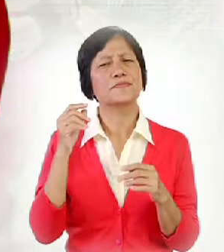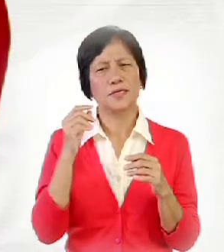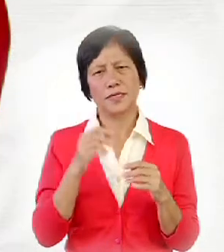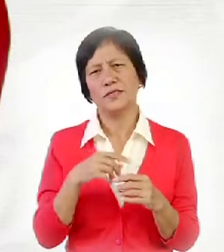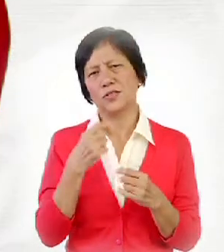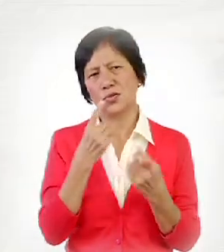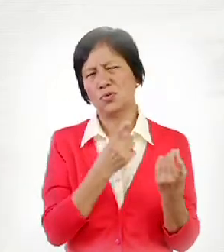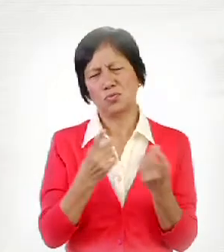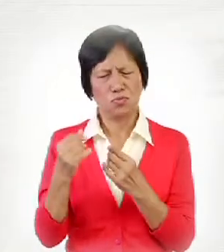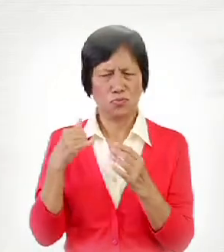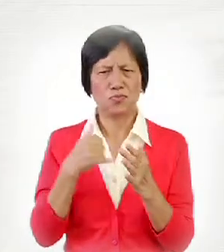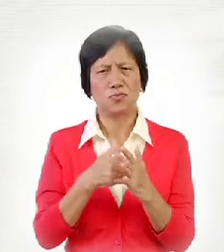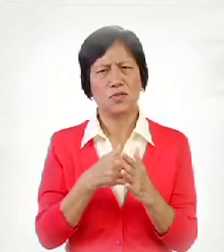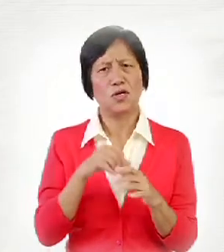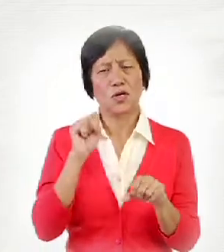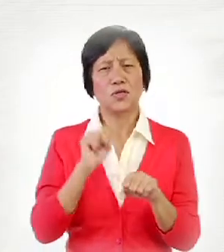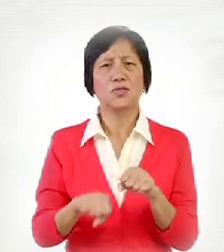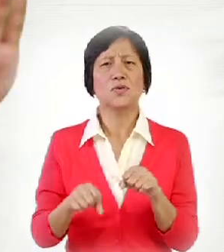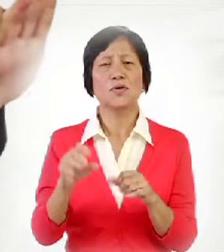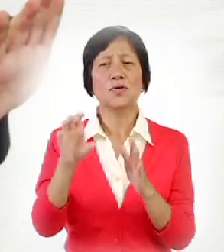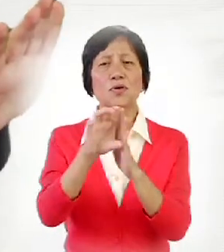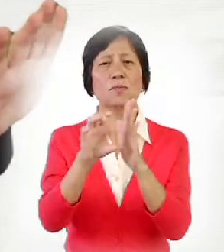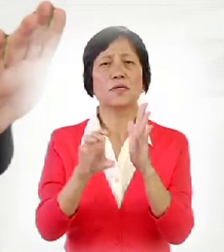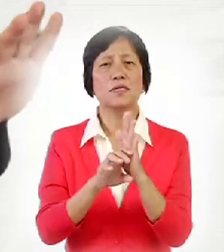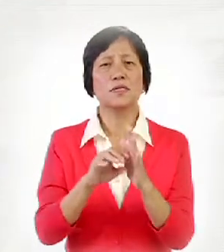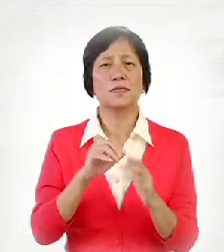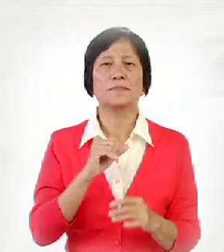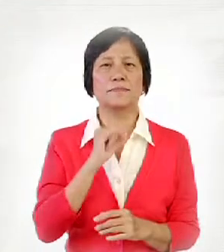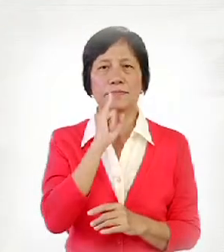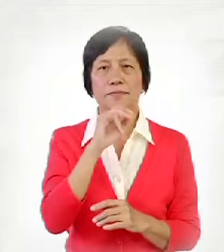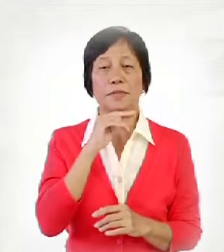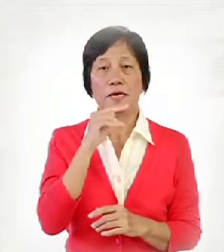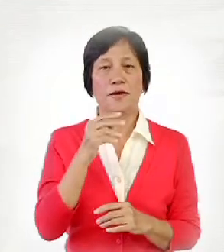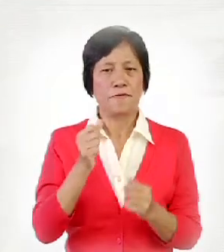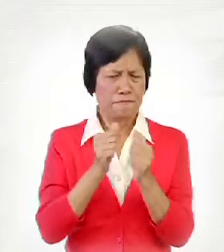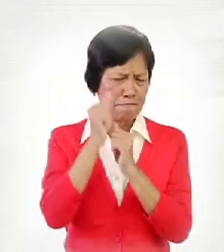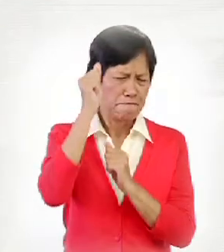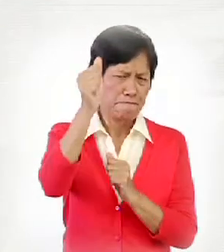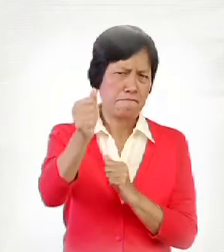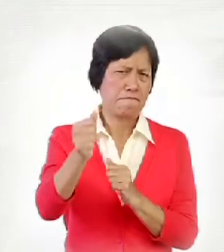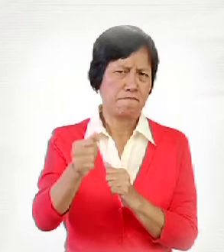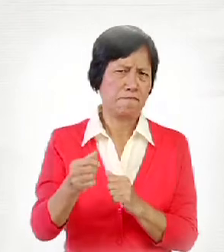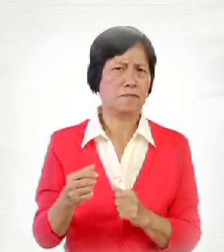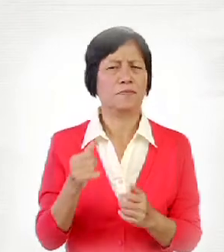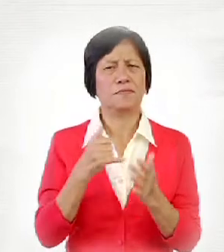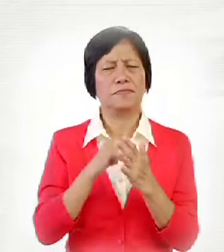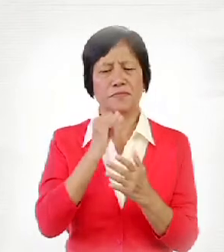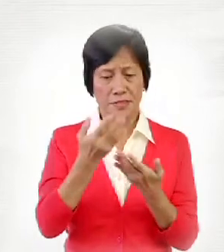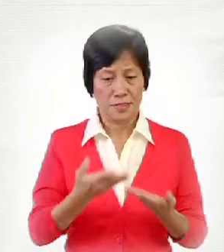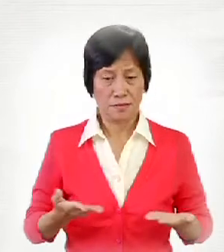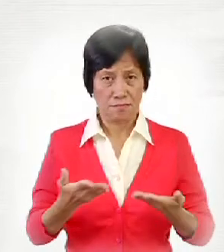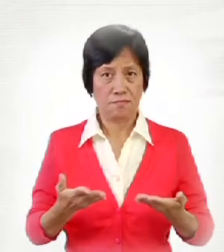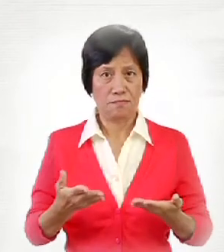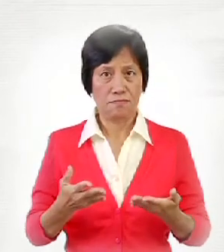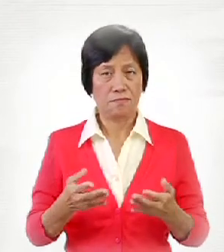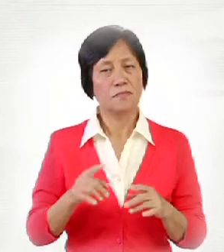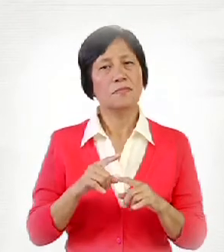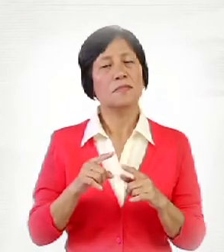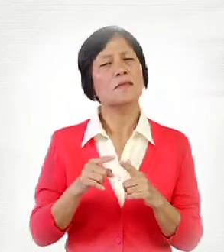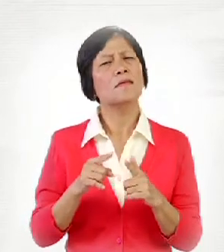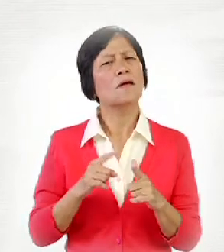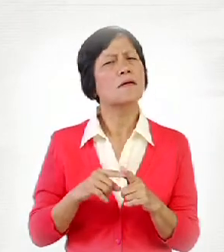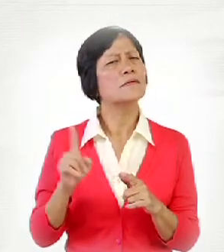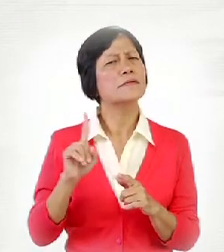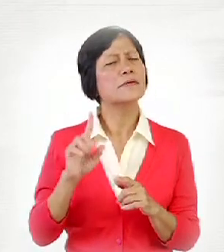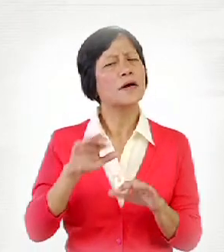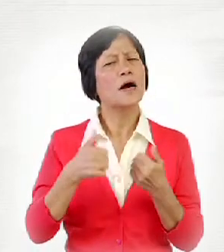it." So the commandment is not far away. It is here. But then, how about loving